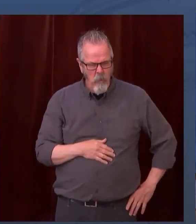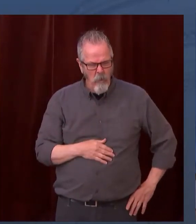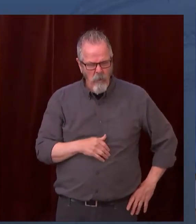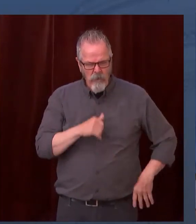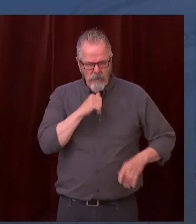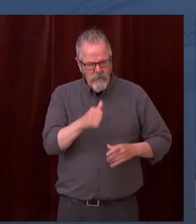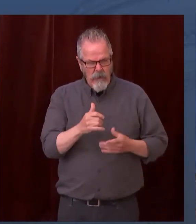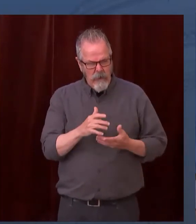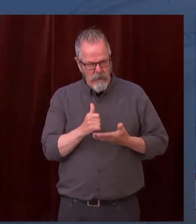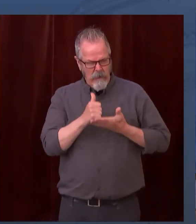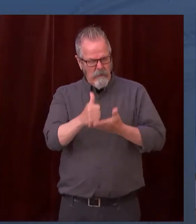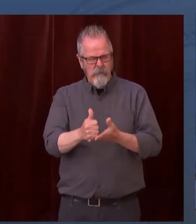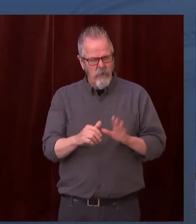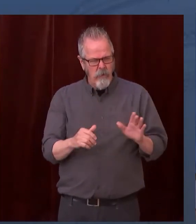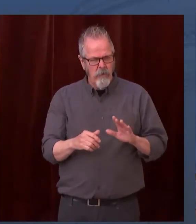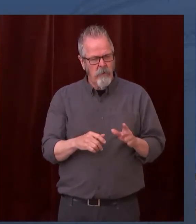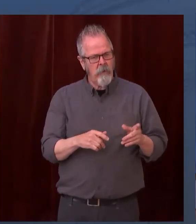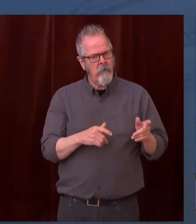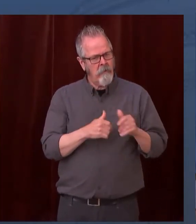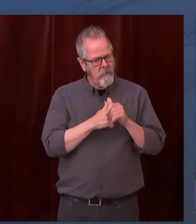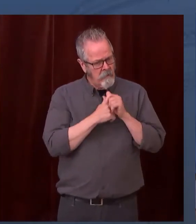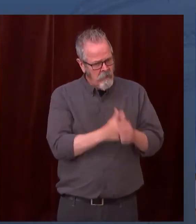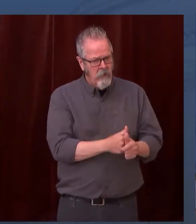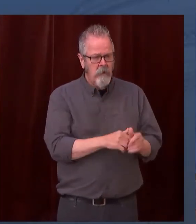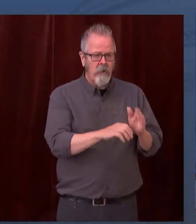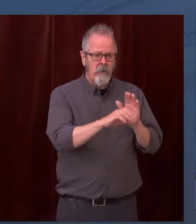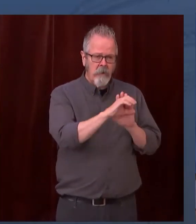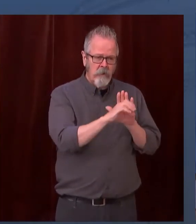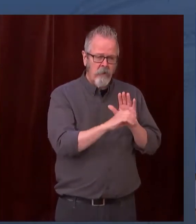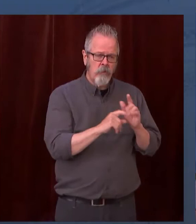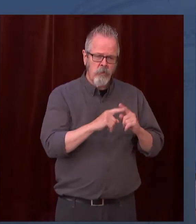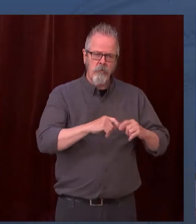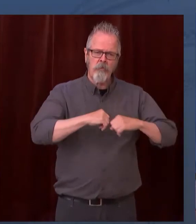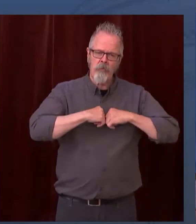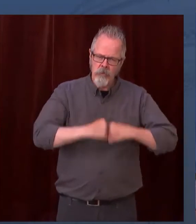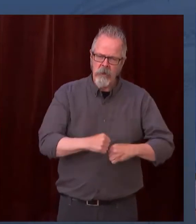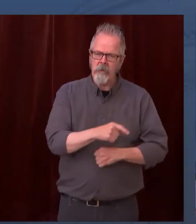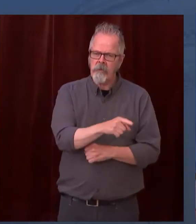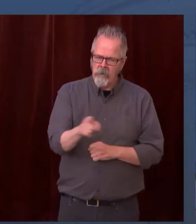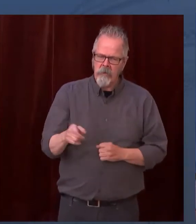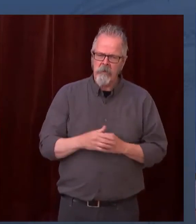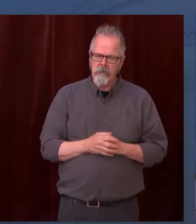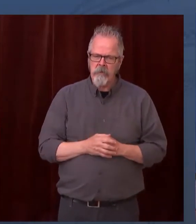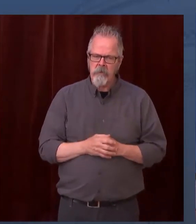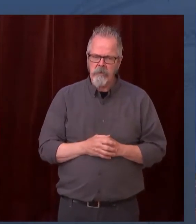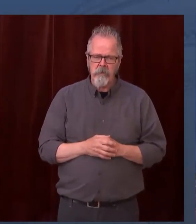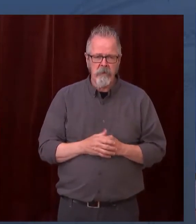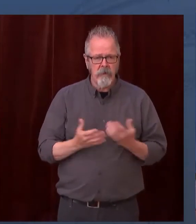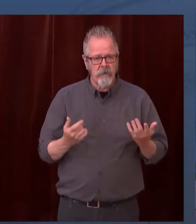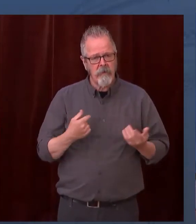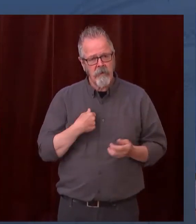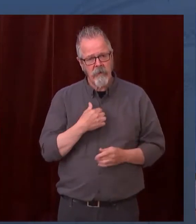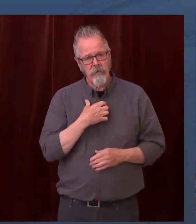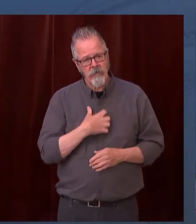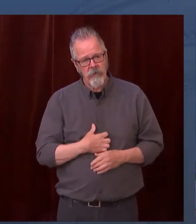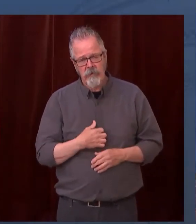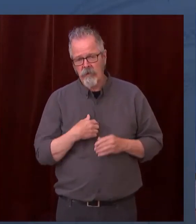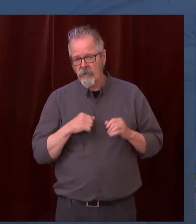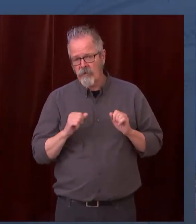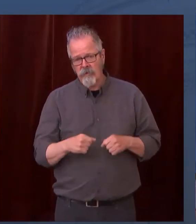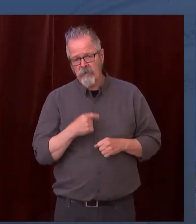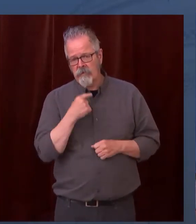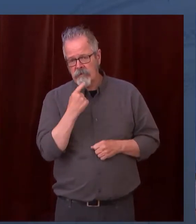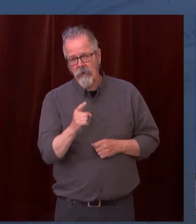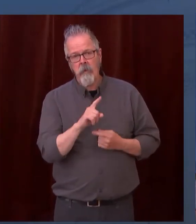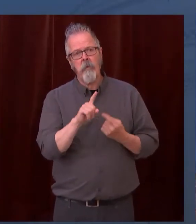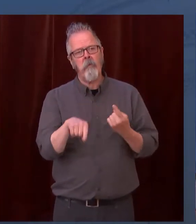Constitution. I'd like to tell people when this emergency will be over, but emergencies by nature follow their